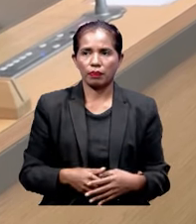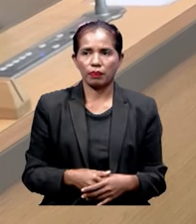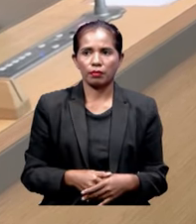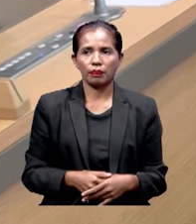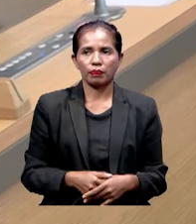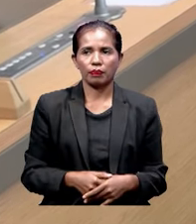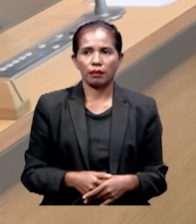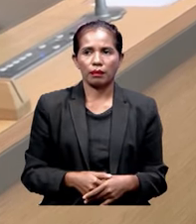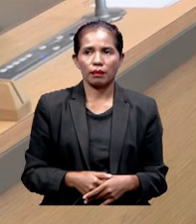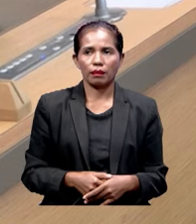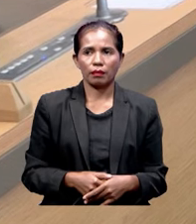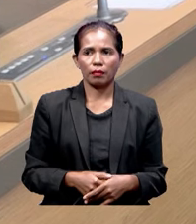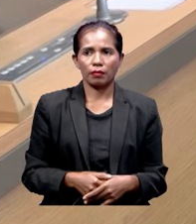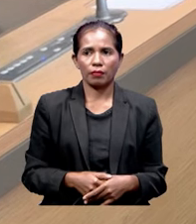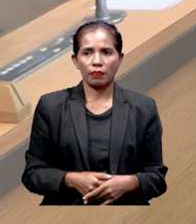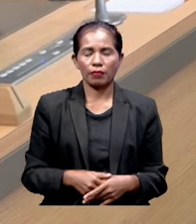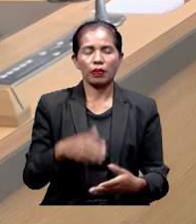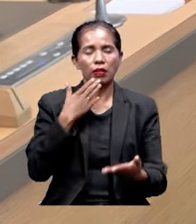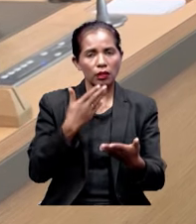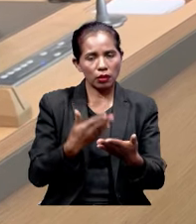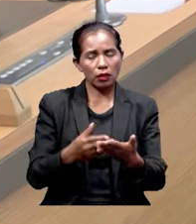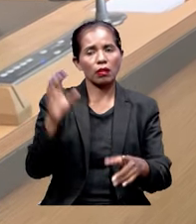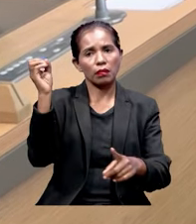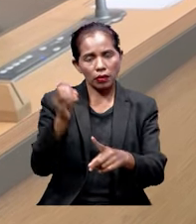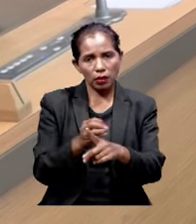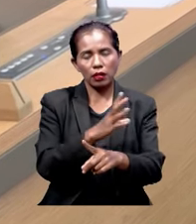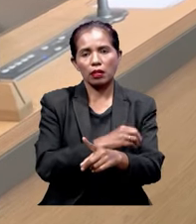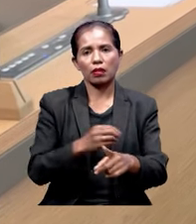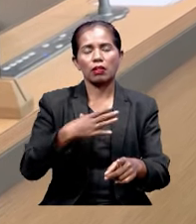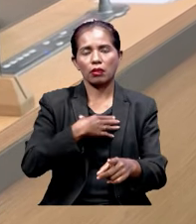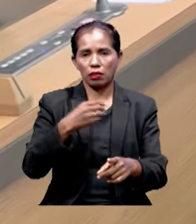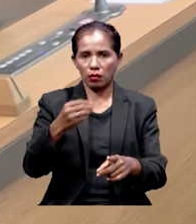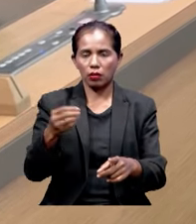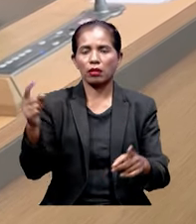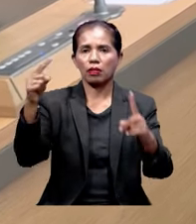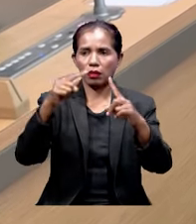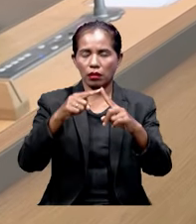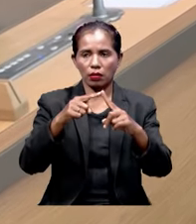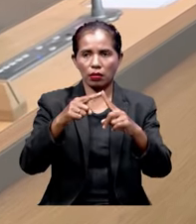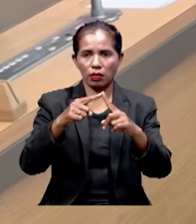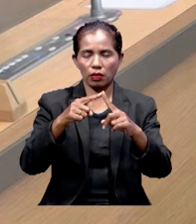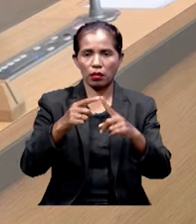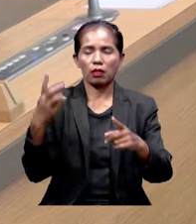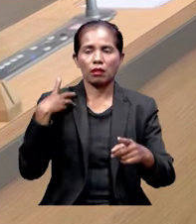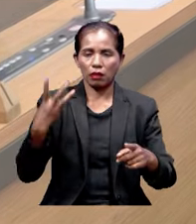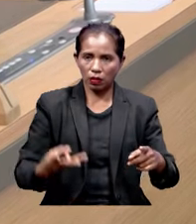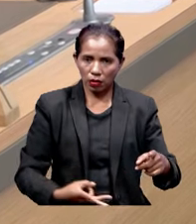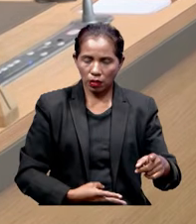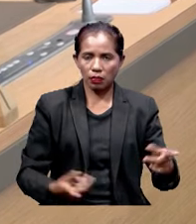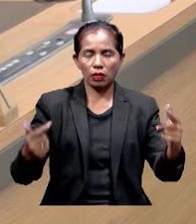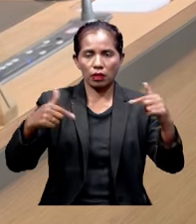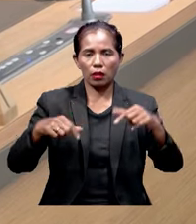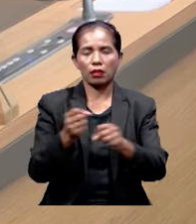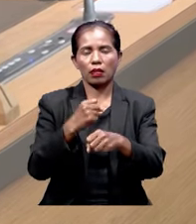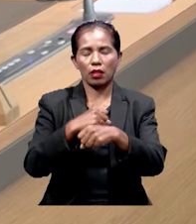Taking this good opportunity, my delegation would like to warmly welcome to the Chief of Negotiation Team